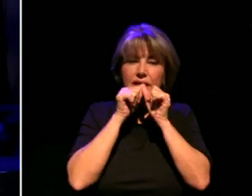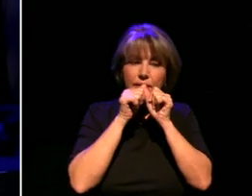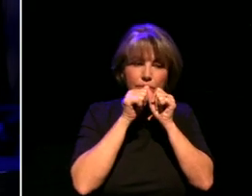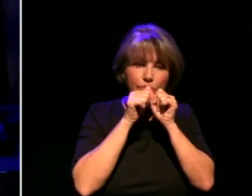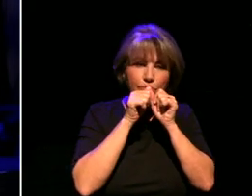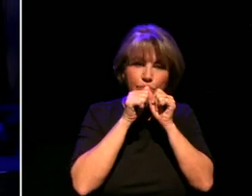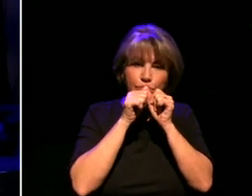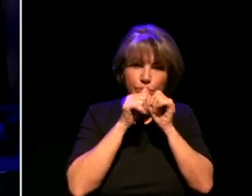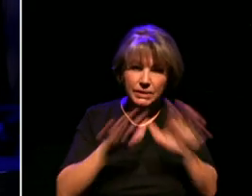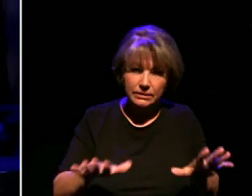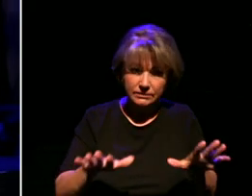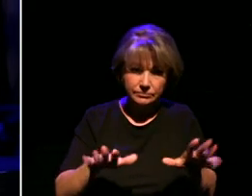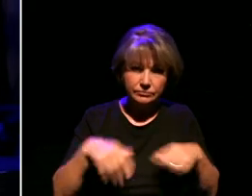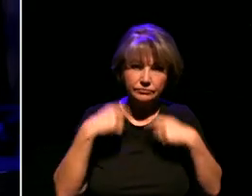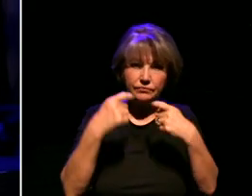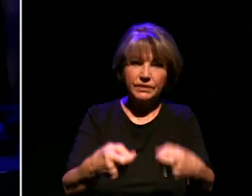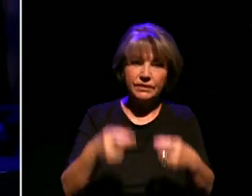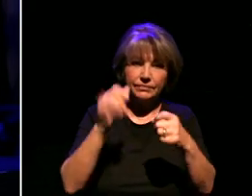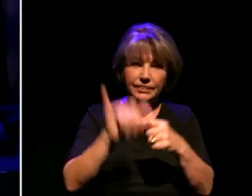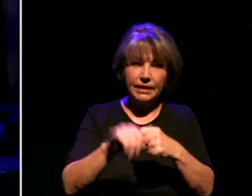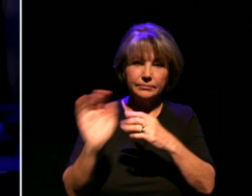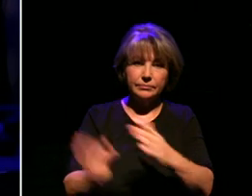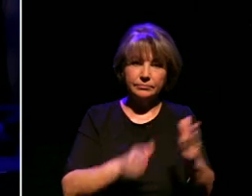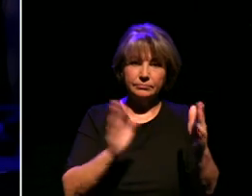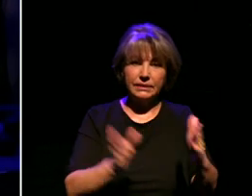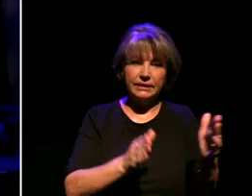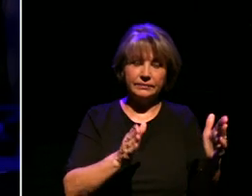gave them this plan. And so